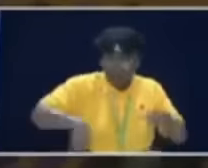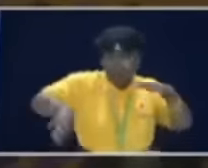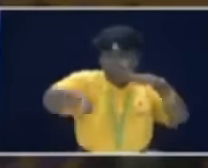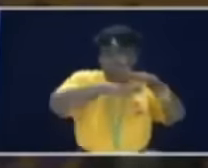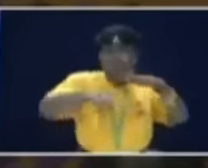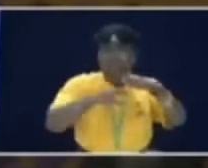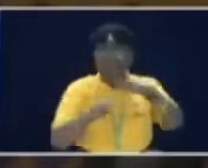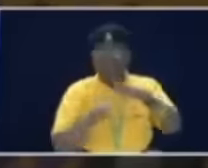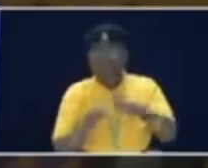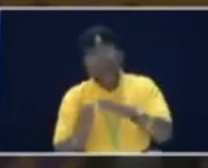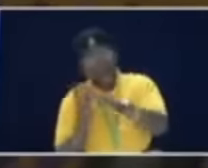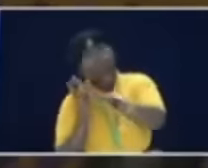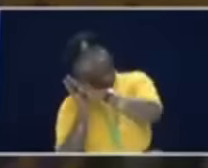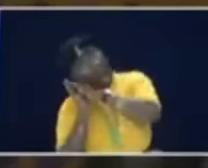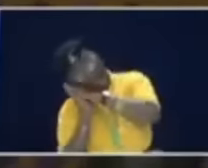sheet.